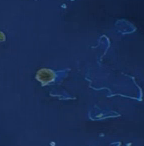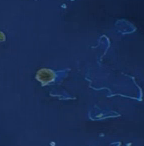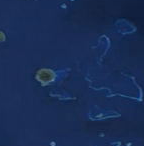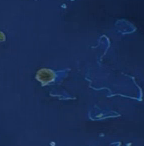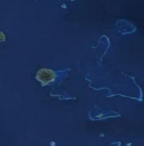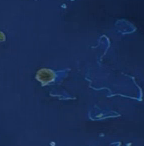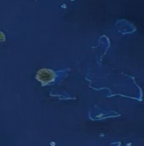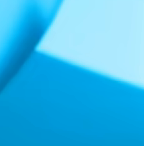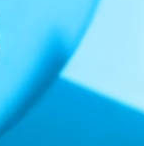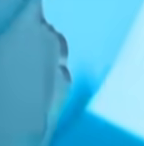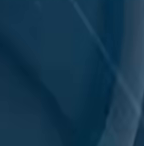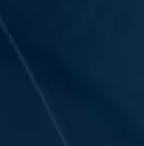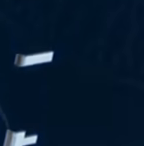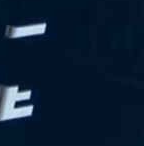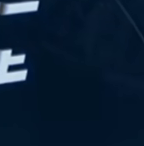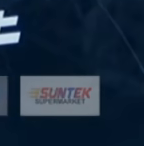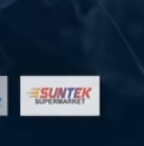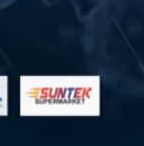Naitasiri.